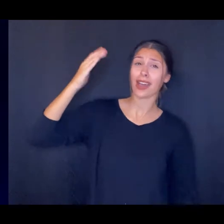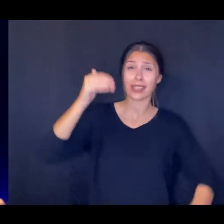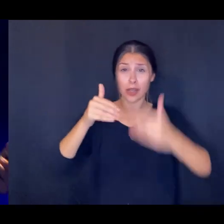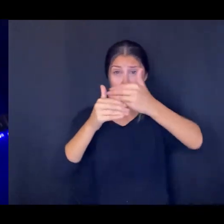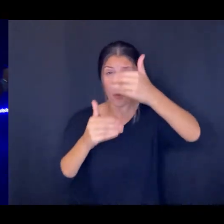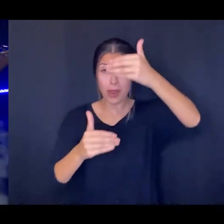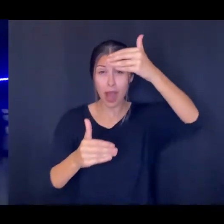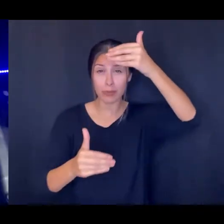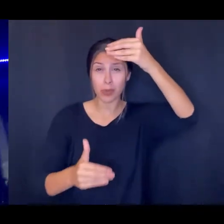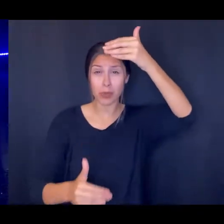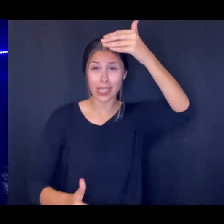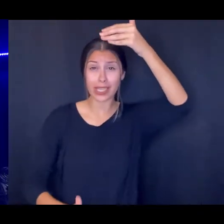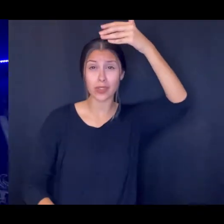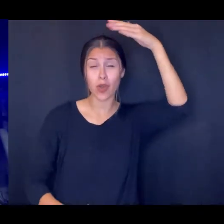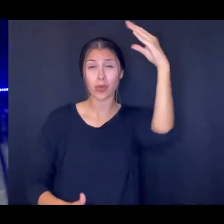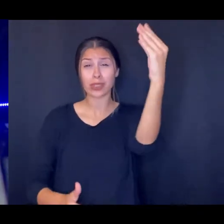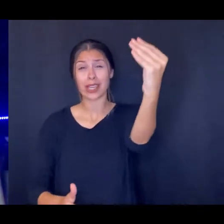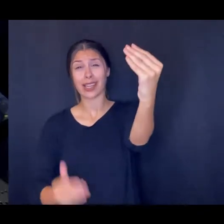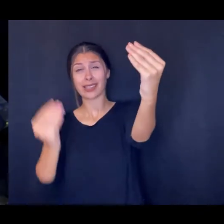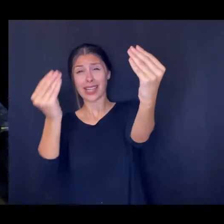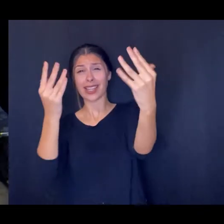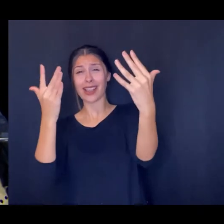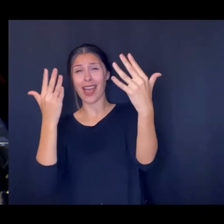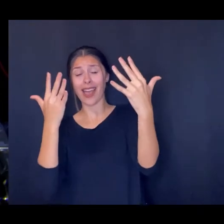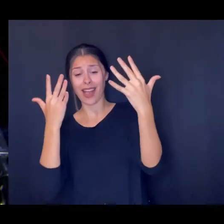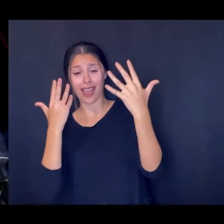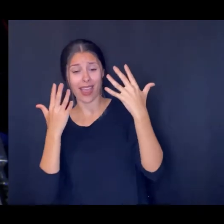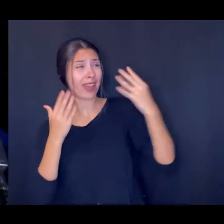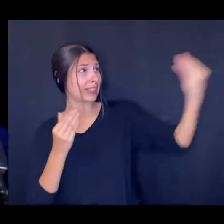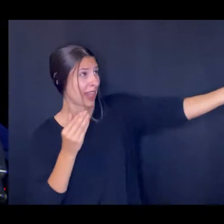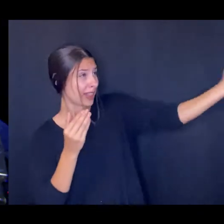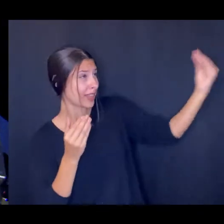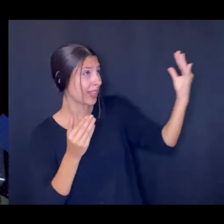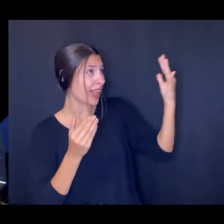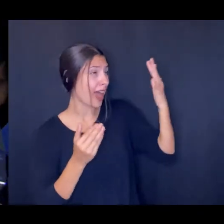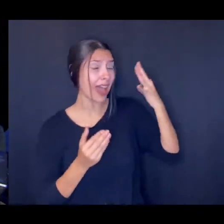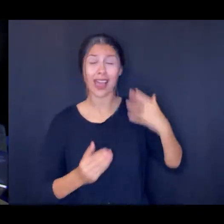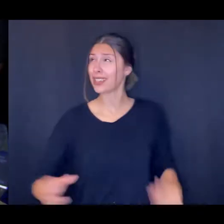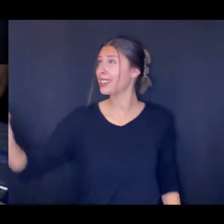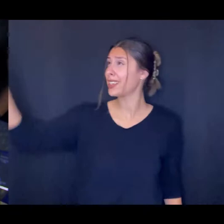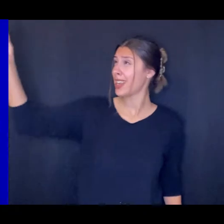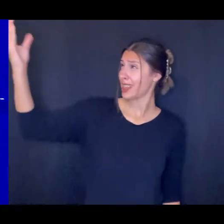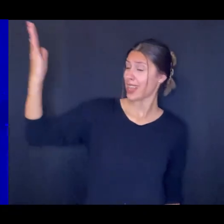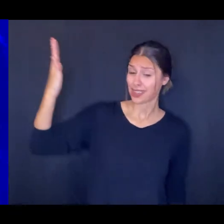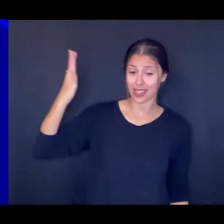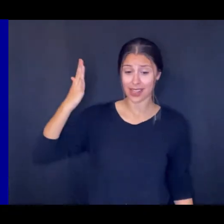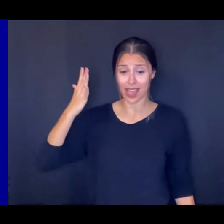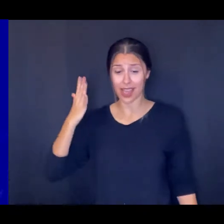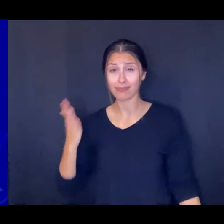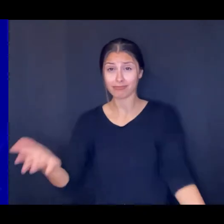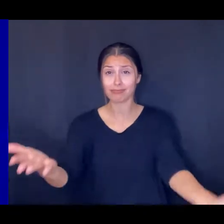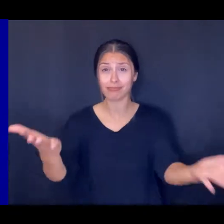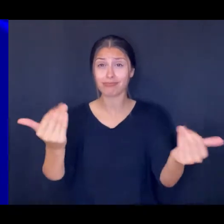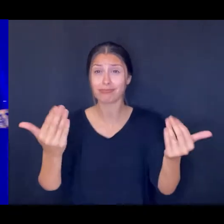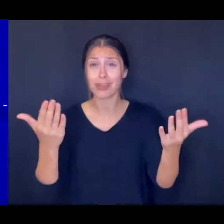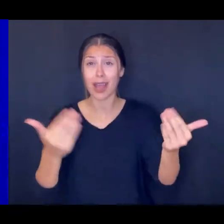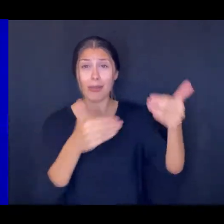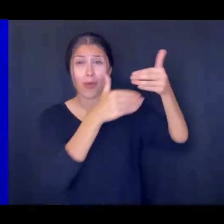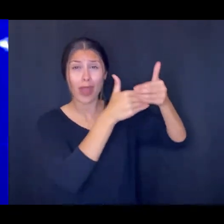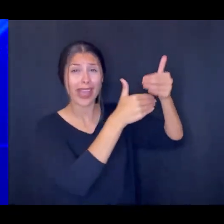the windows. Let the light in, open up the windows. Let the light in, let the light